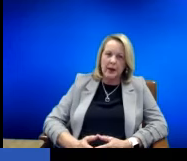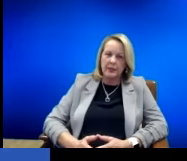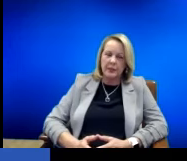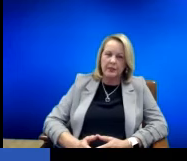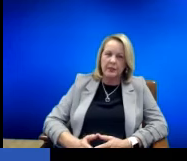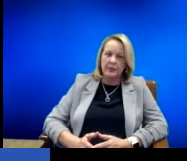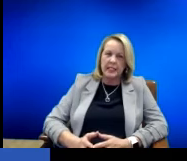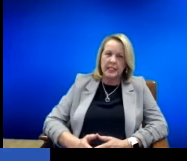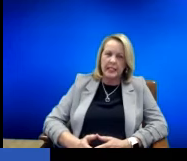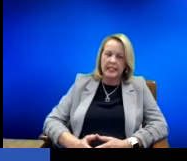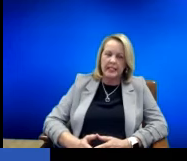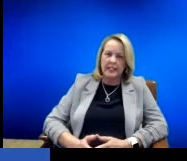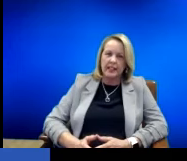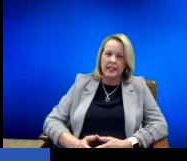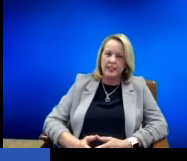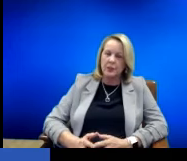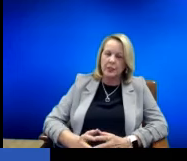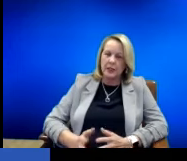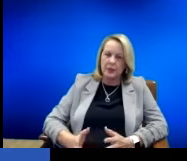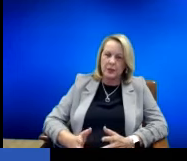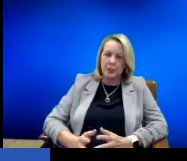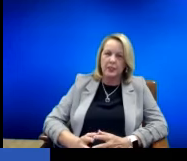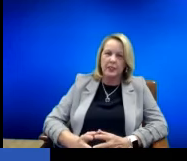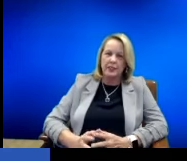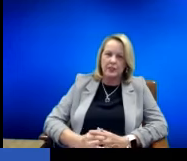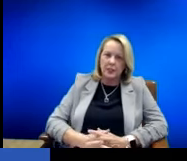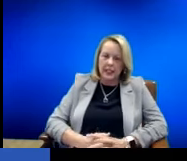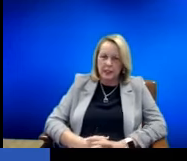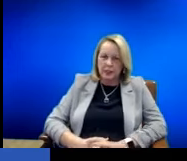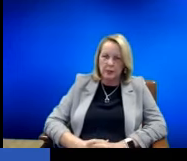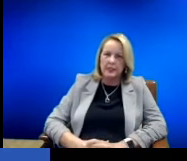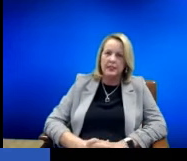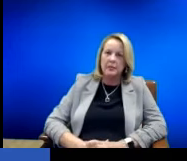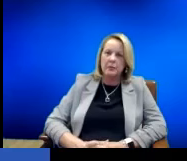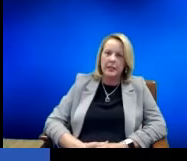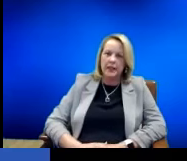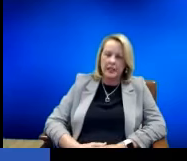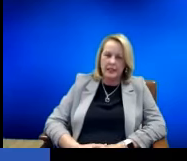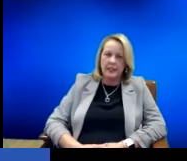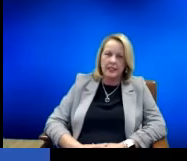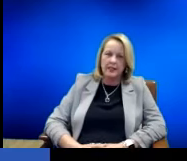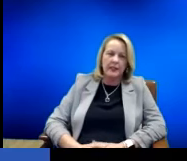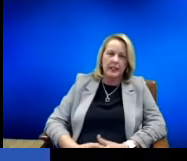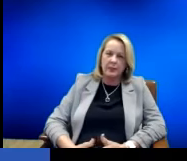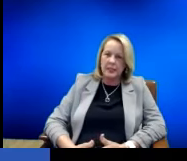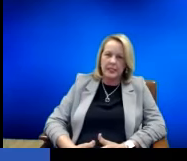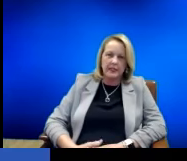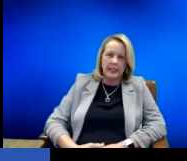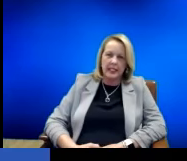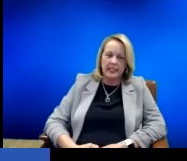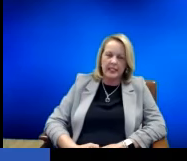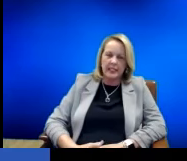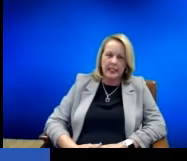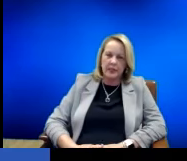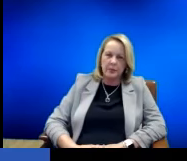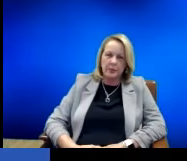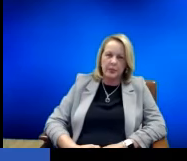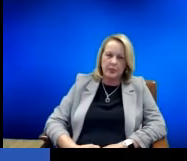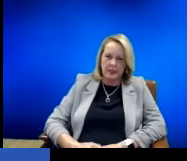you monitor the $15,000. We don't want you to lose eligibility because of receiving an